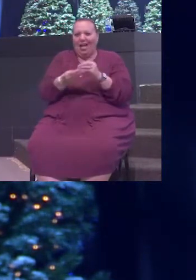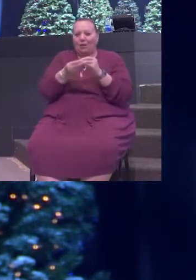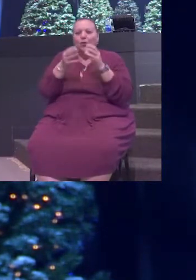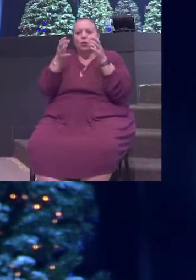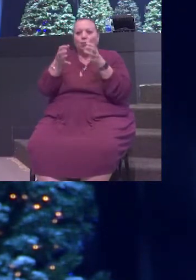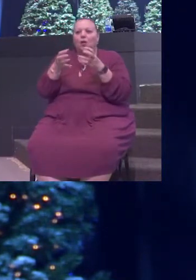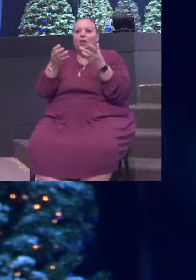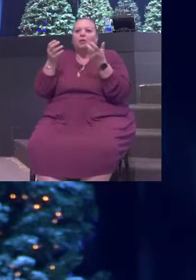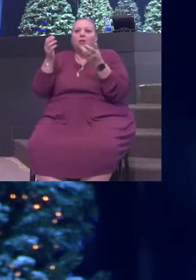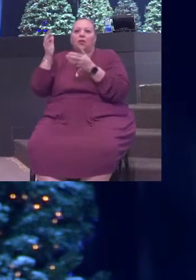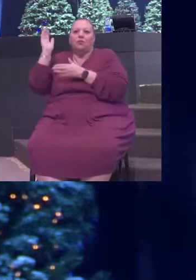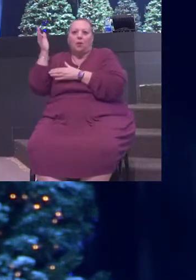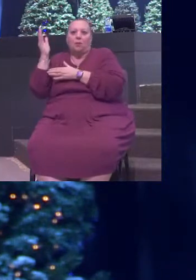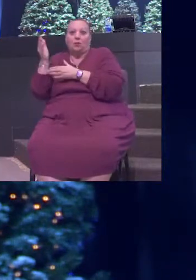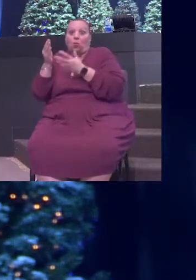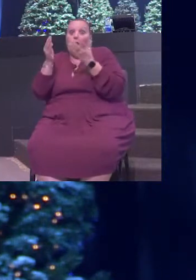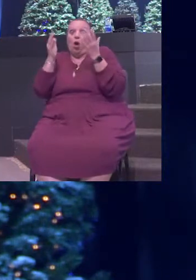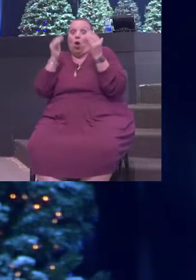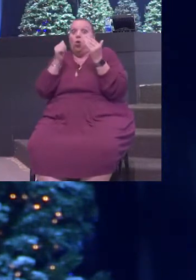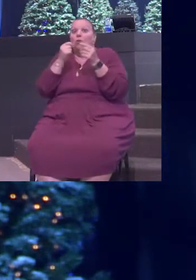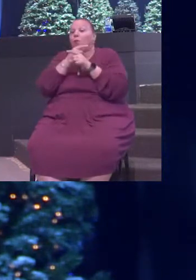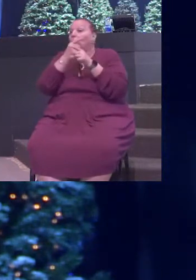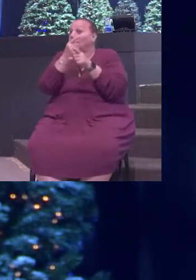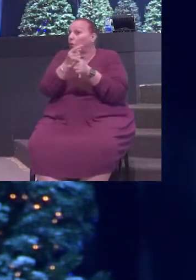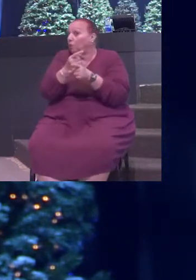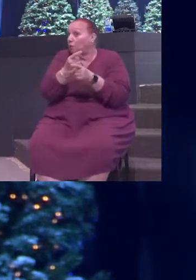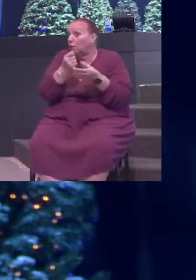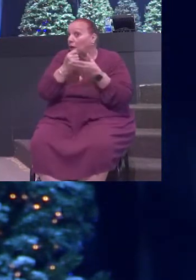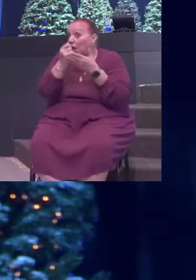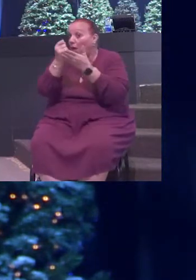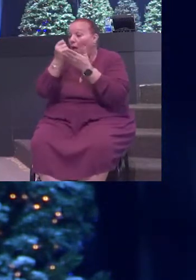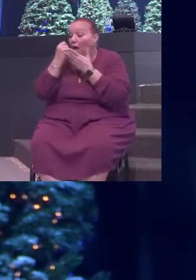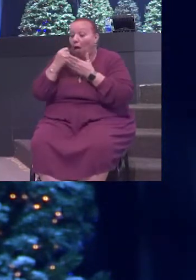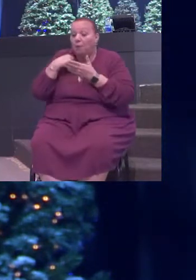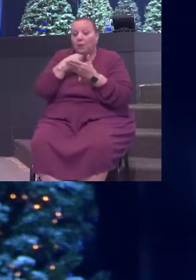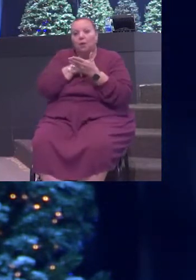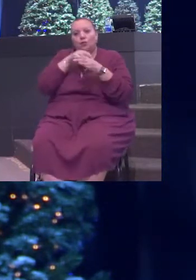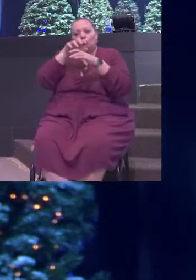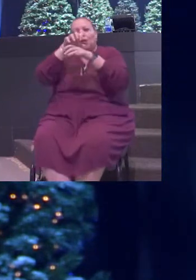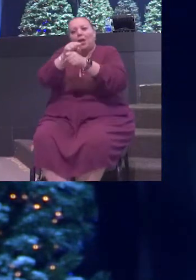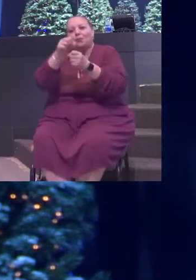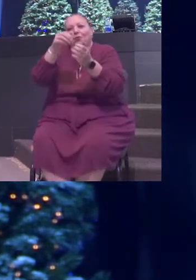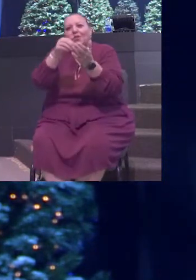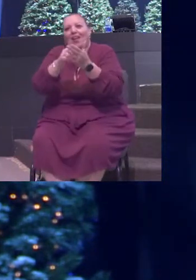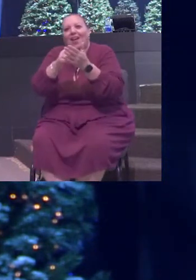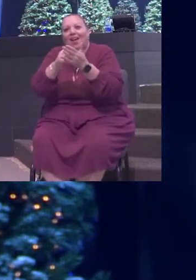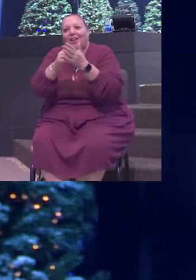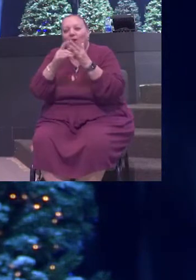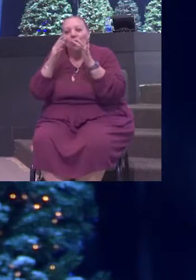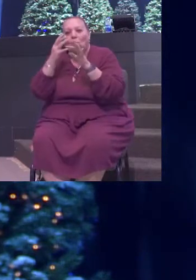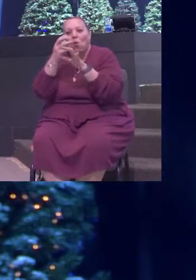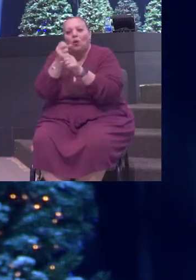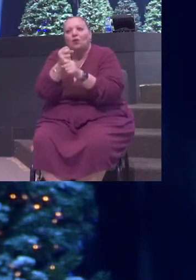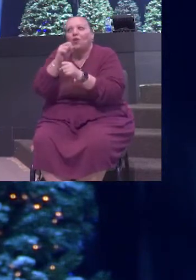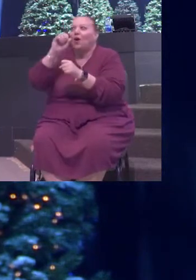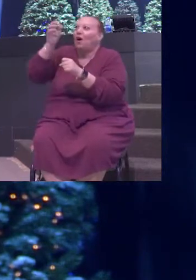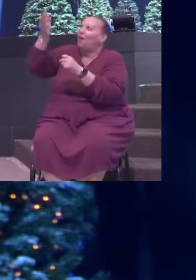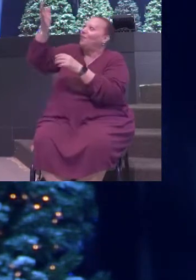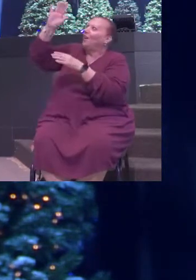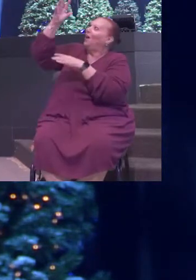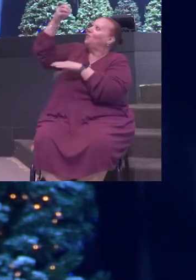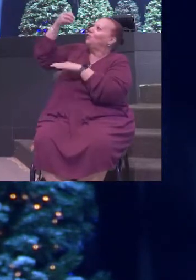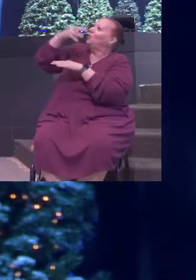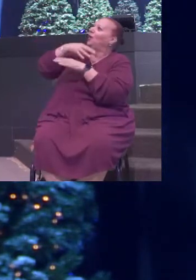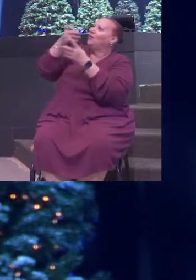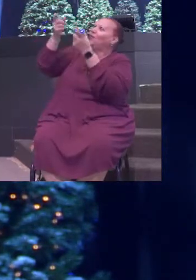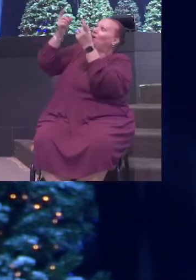remaining part of this message, which I hope will be very practical in helping us to recapture the wonder of the grace of God and his blessings in our